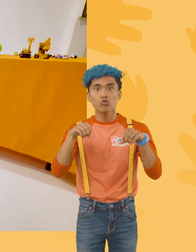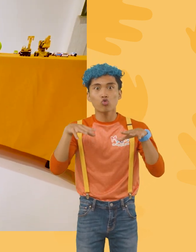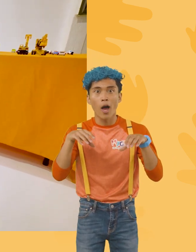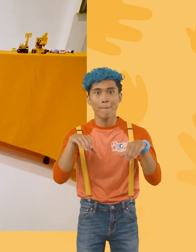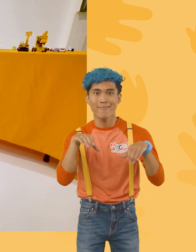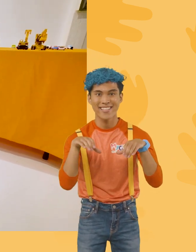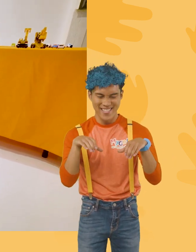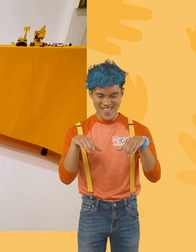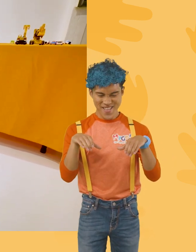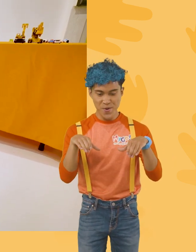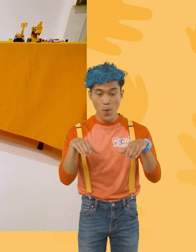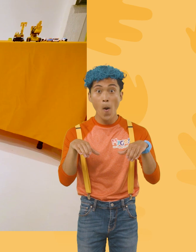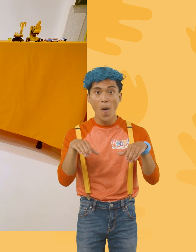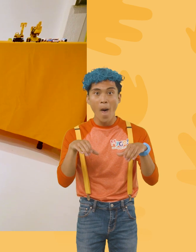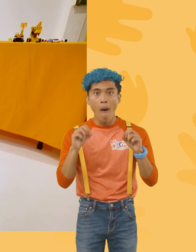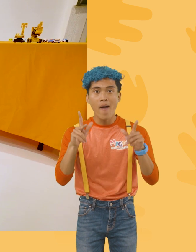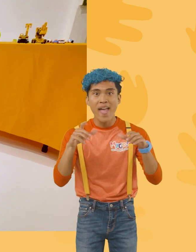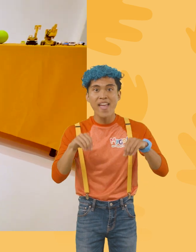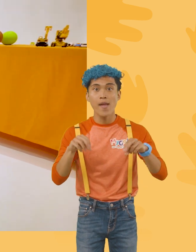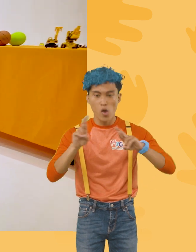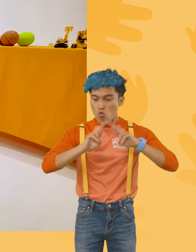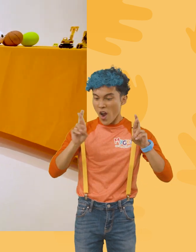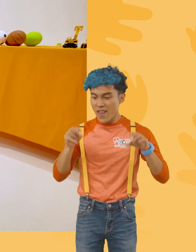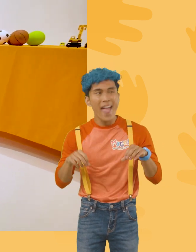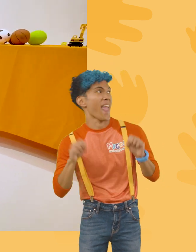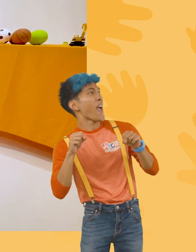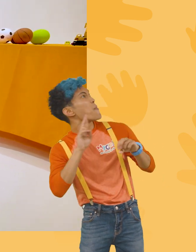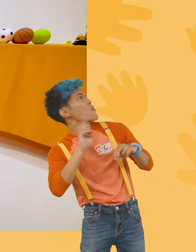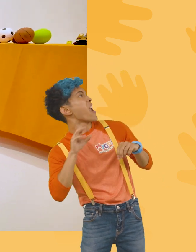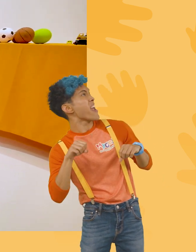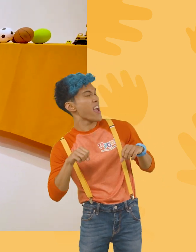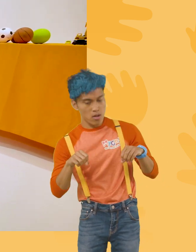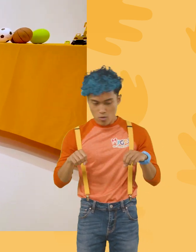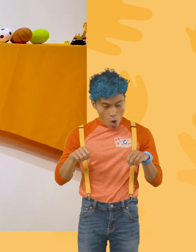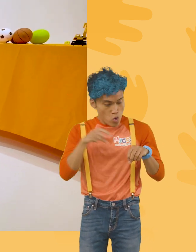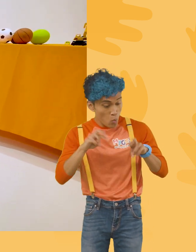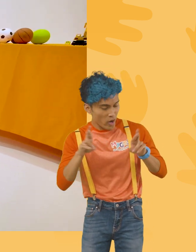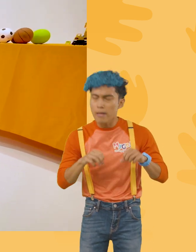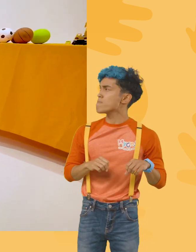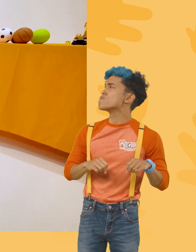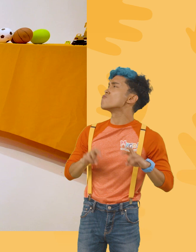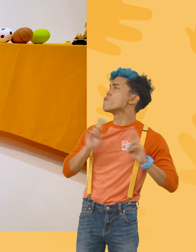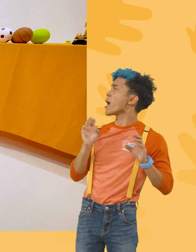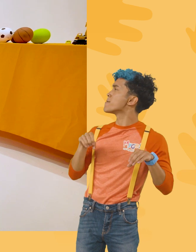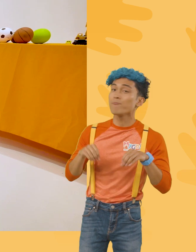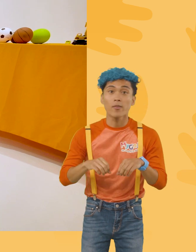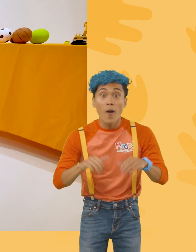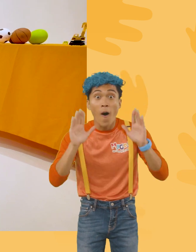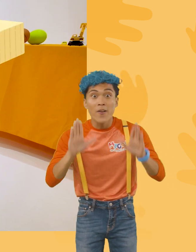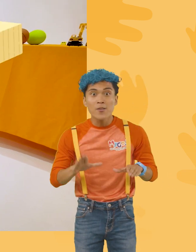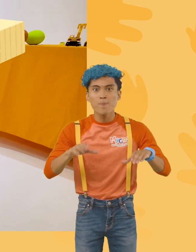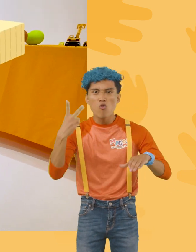them roll down. Okay, are you ready? Yeah, I'm ready. Are you ready? Oh, I'm ready.